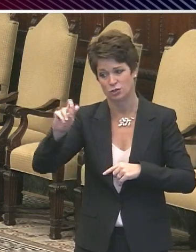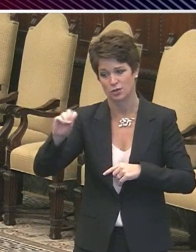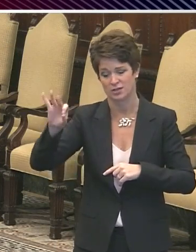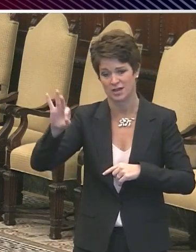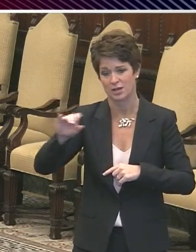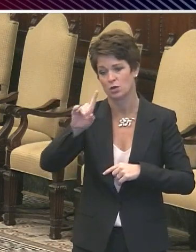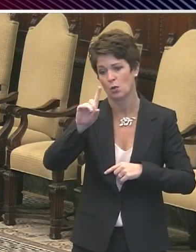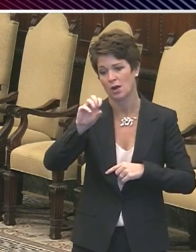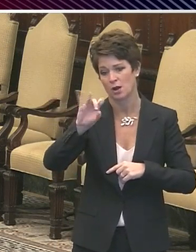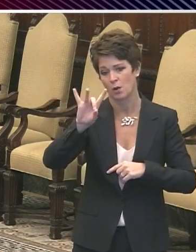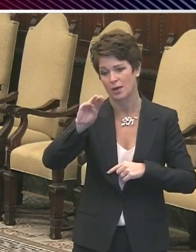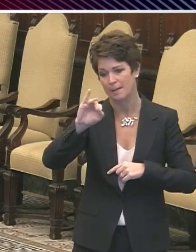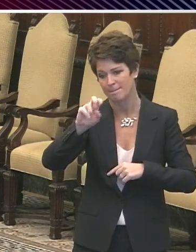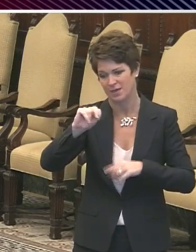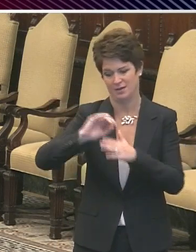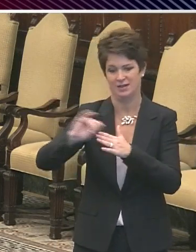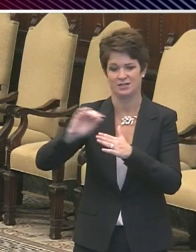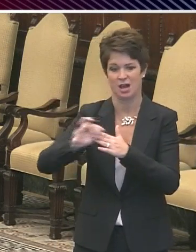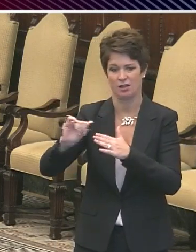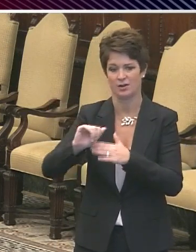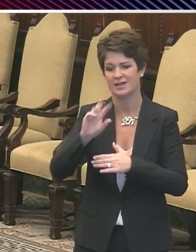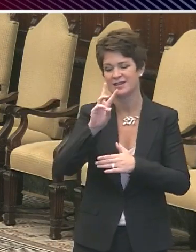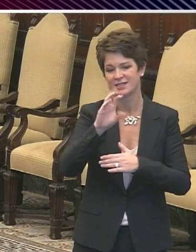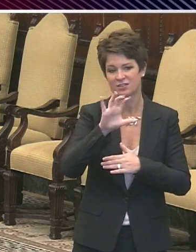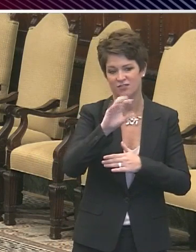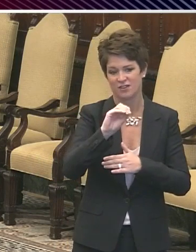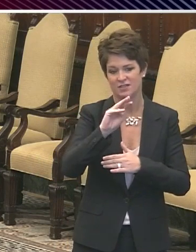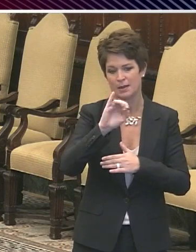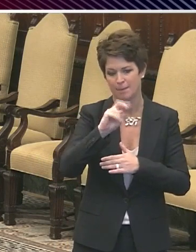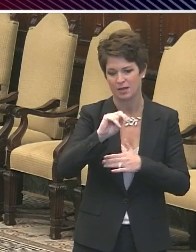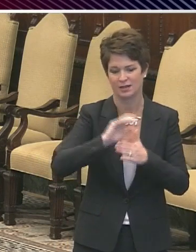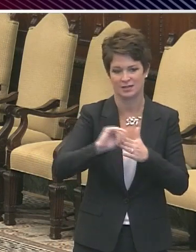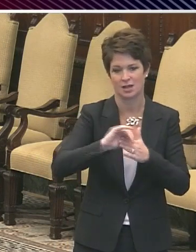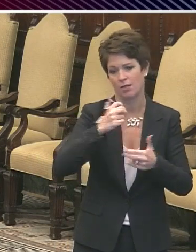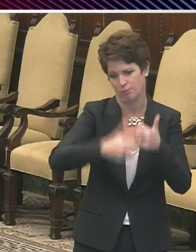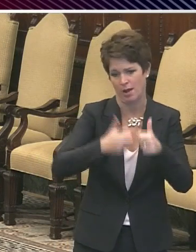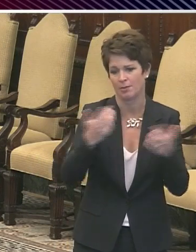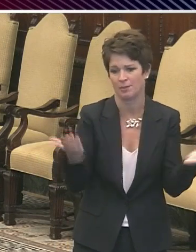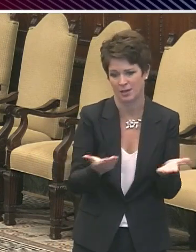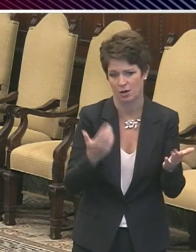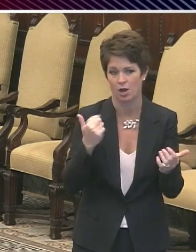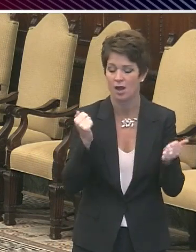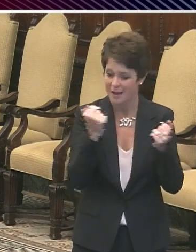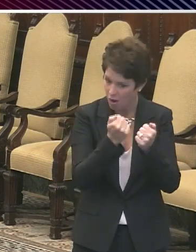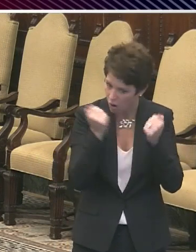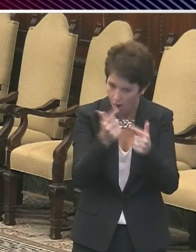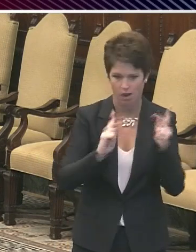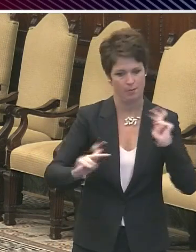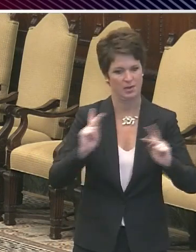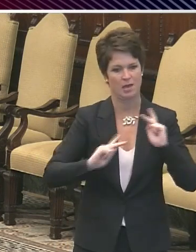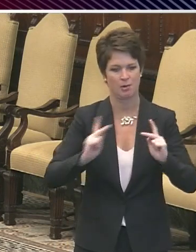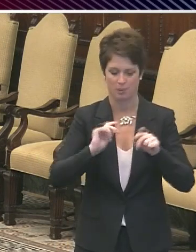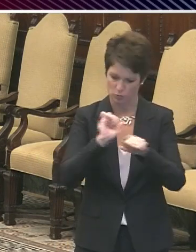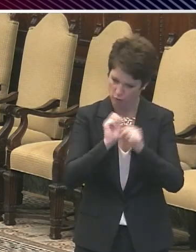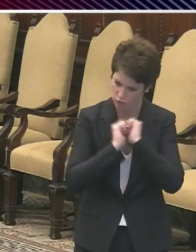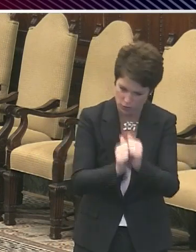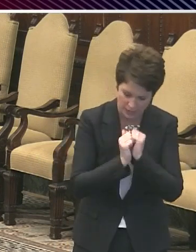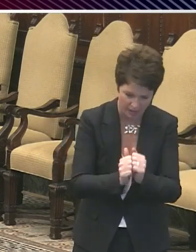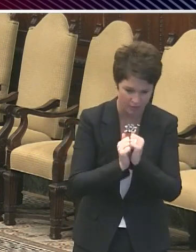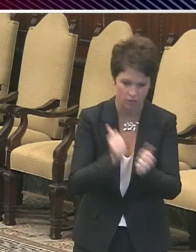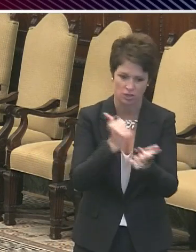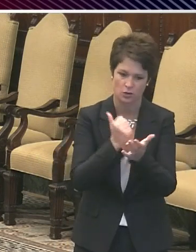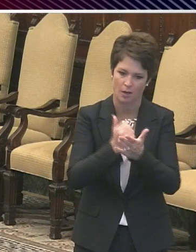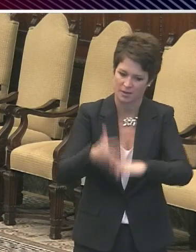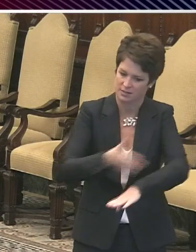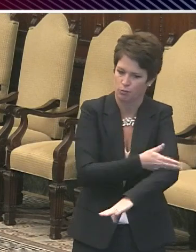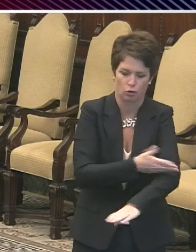a $108 million problem. It's a $650 million problem. And everyone's going to have to pull together to get us out of